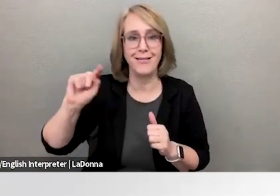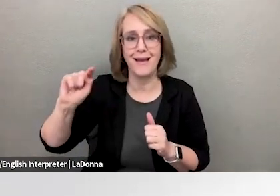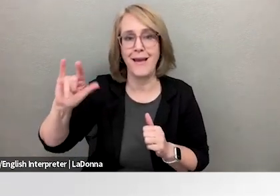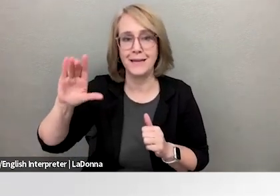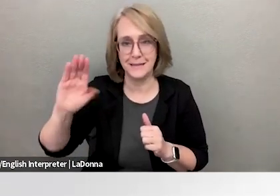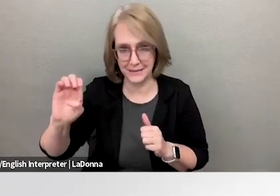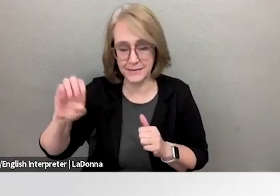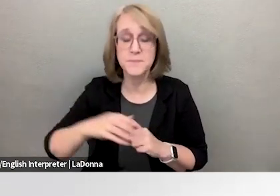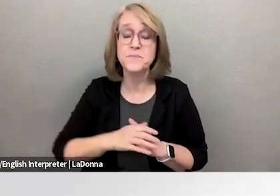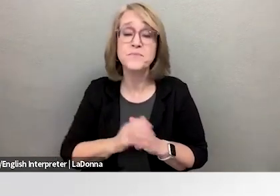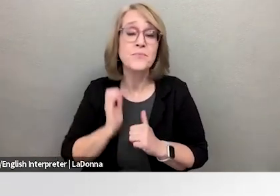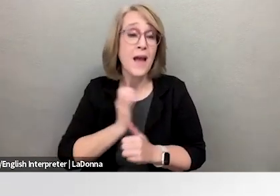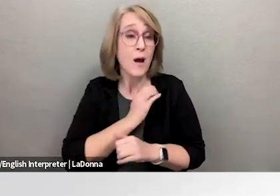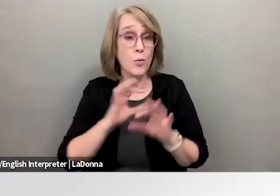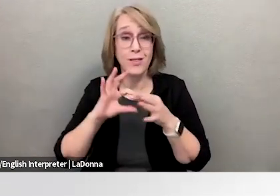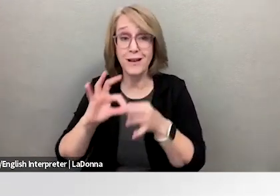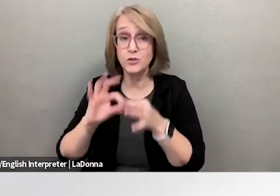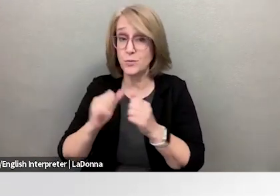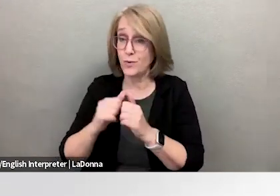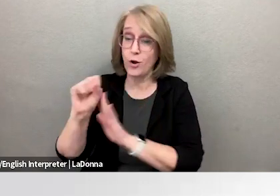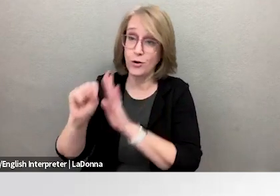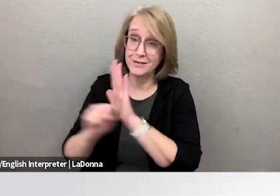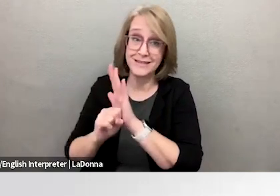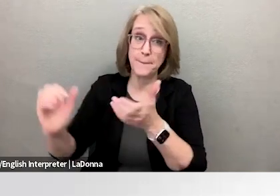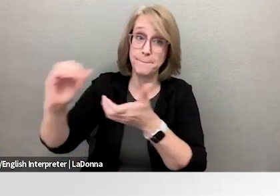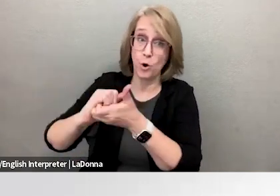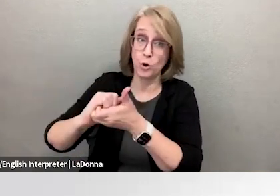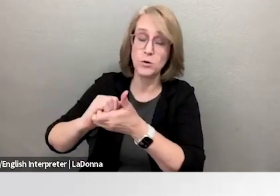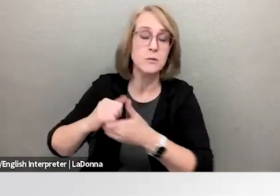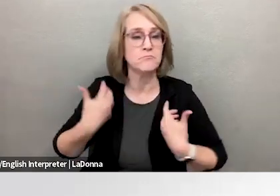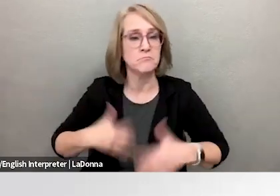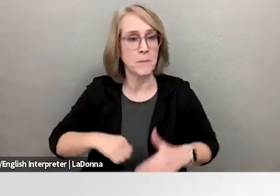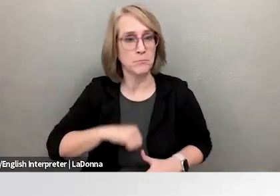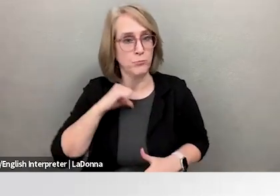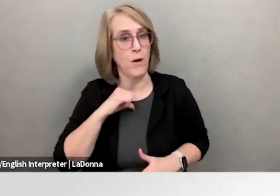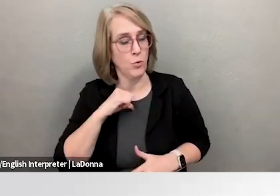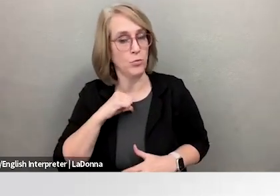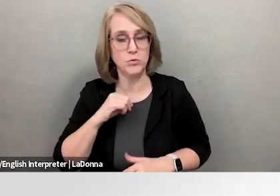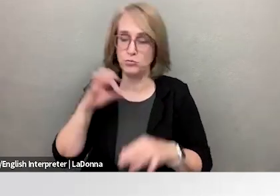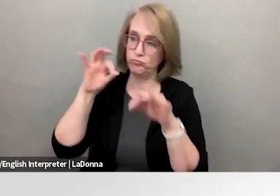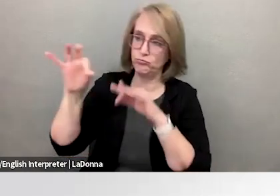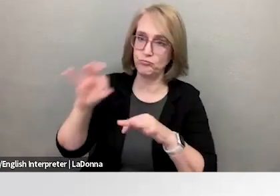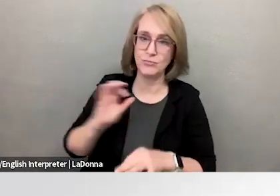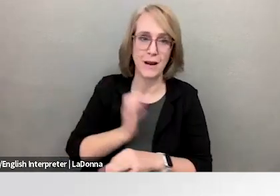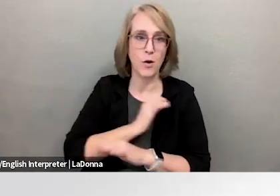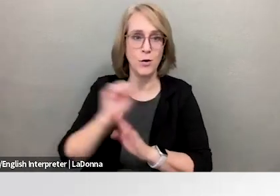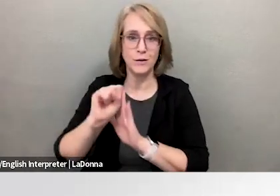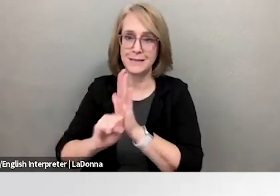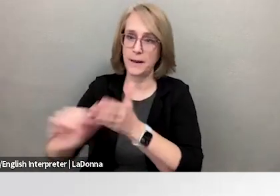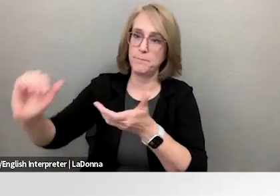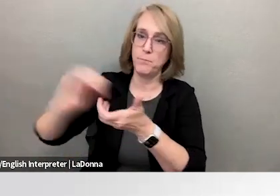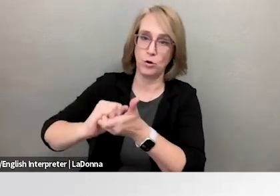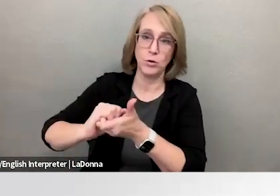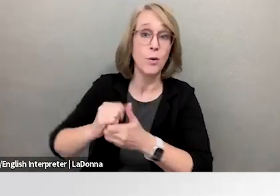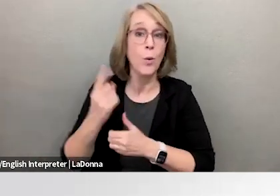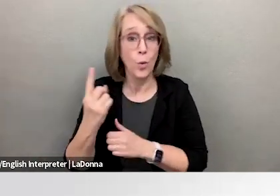state partners, which I've been very proud of. And one of our partnerships has been with